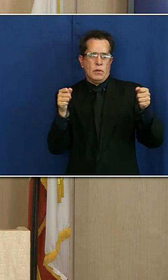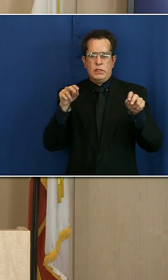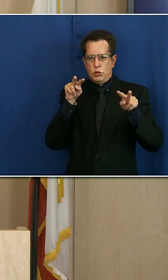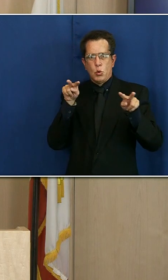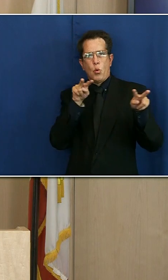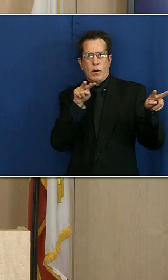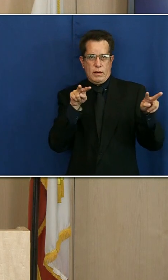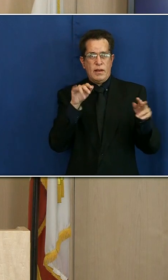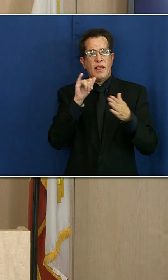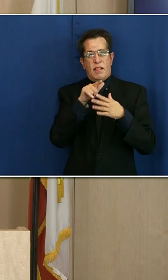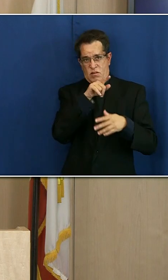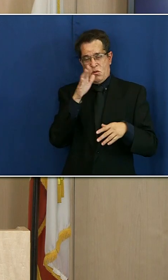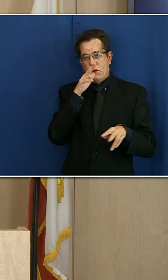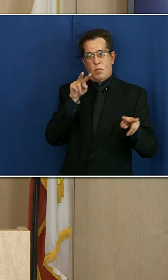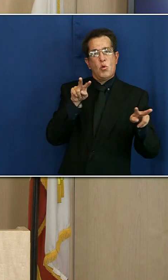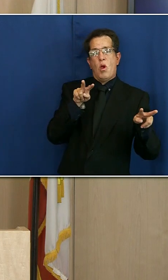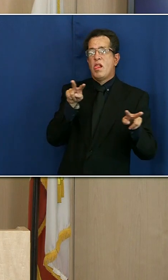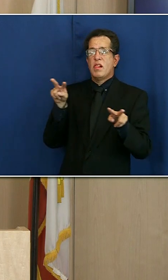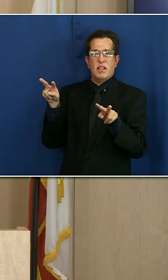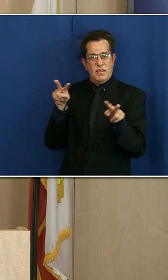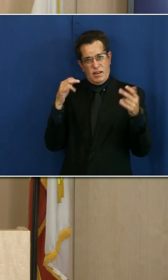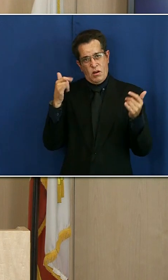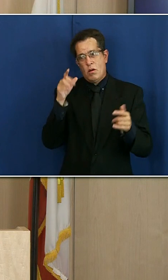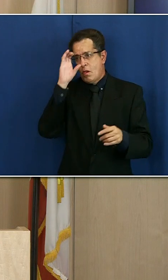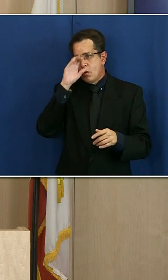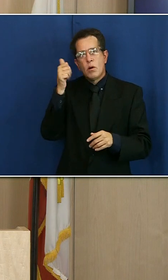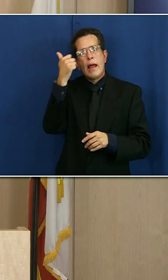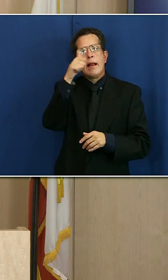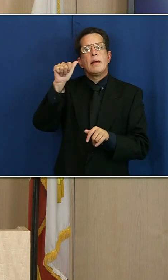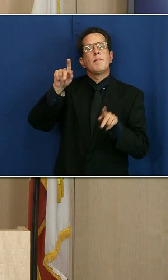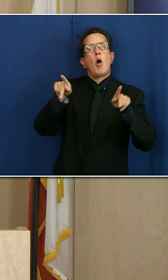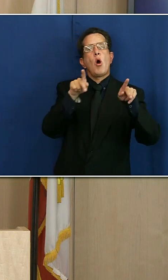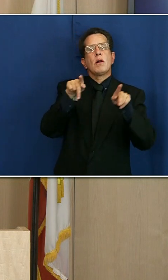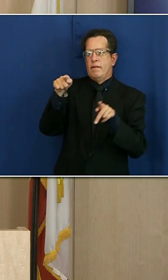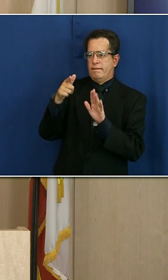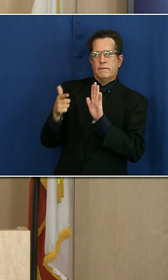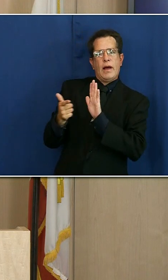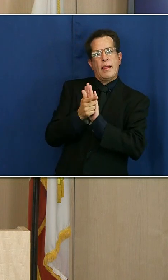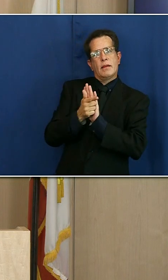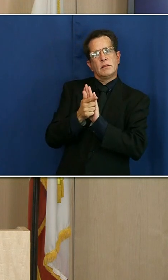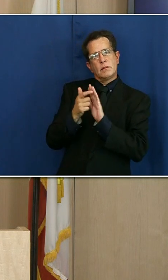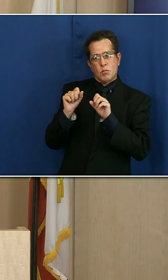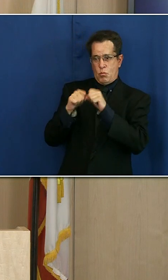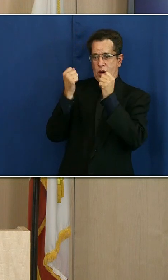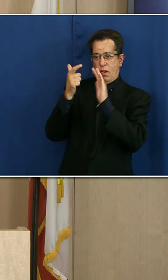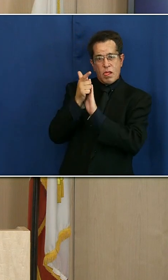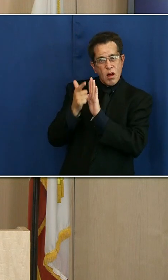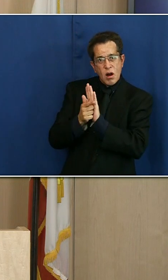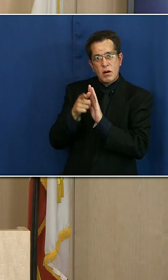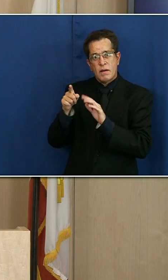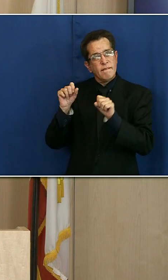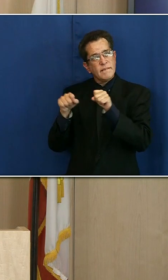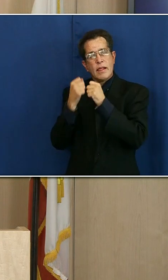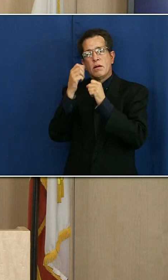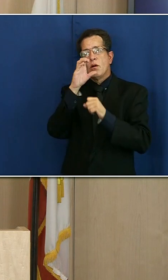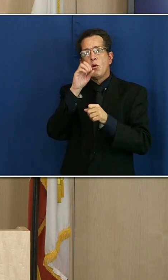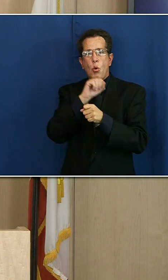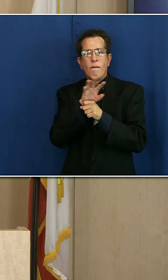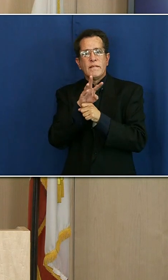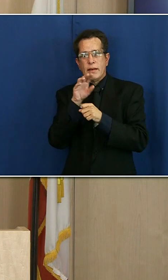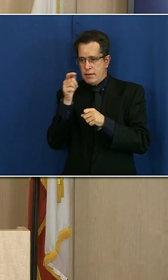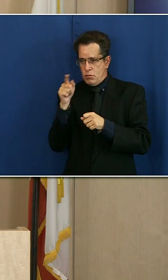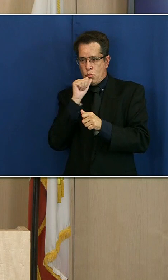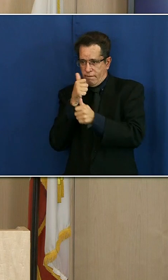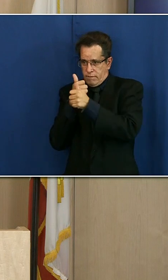is doing is that they are patrolling, looking for social activity, violations of health and safety policies, violation of our COVID-19